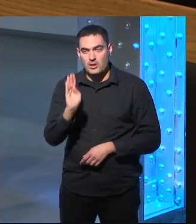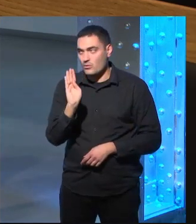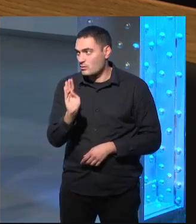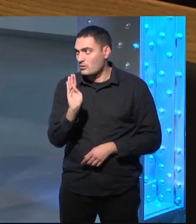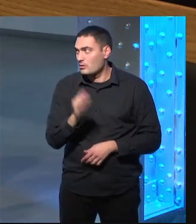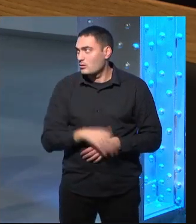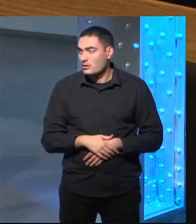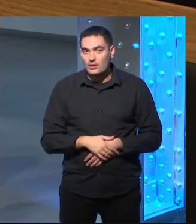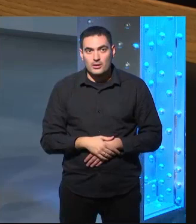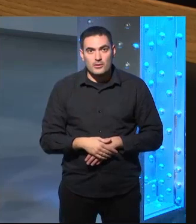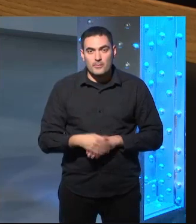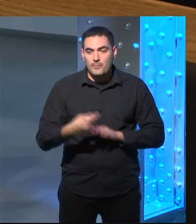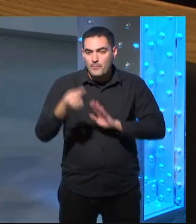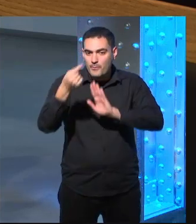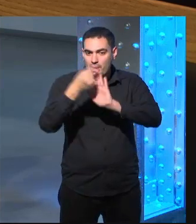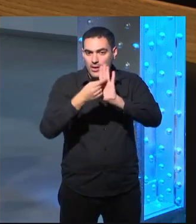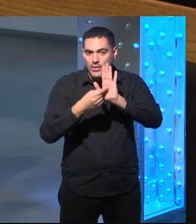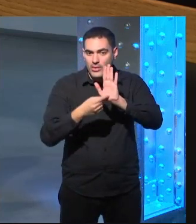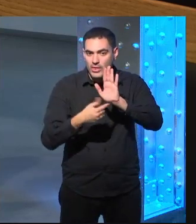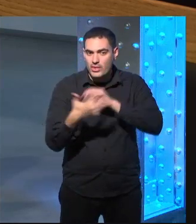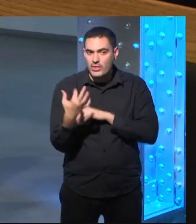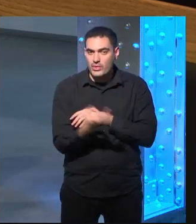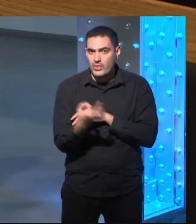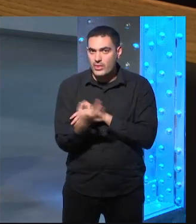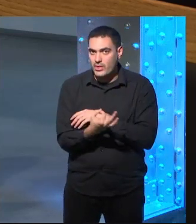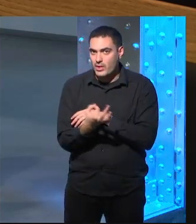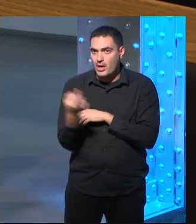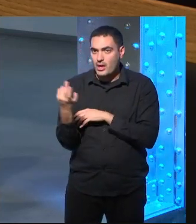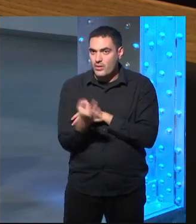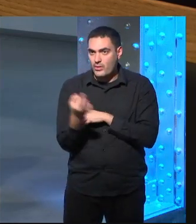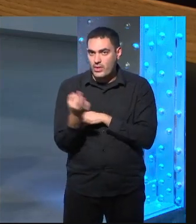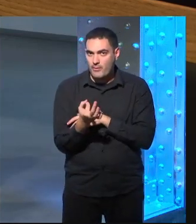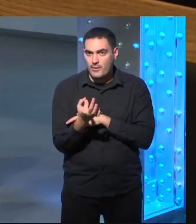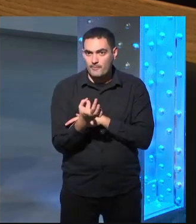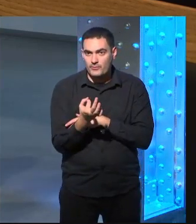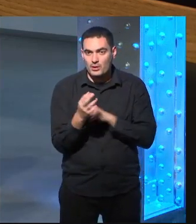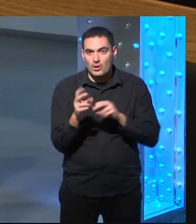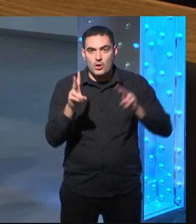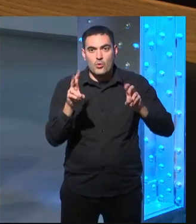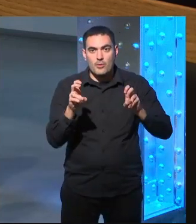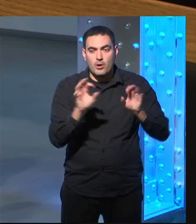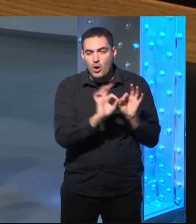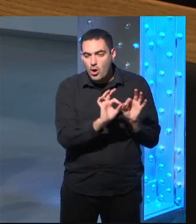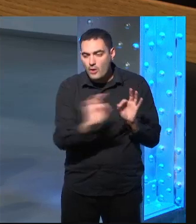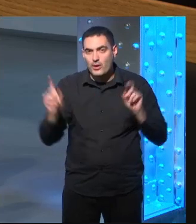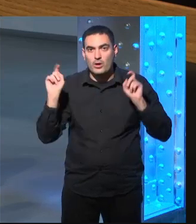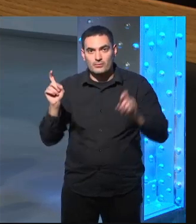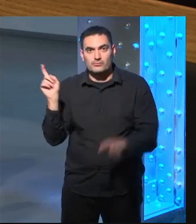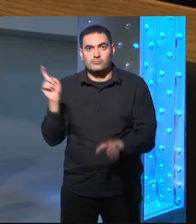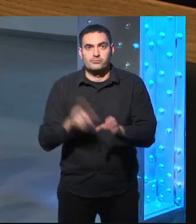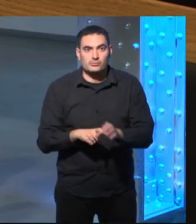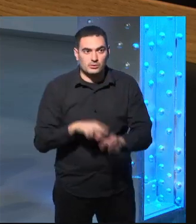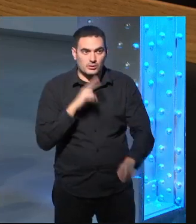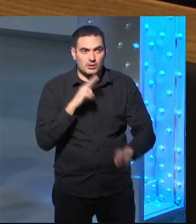are the main principles that should drive this new